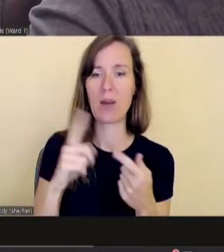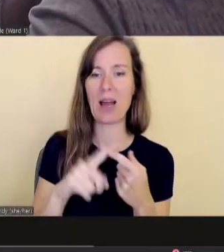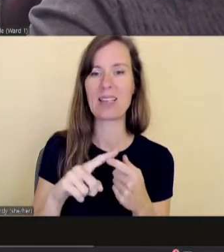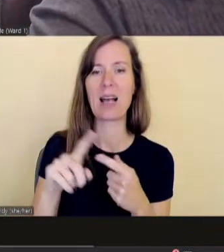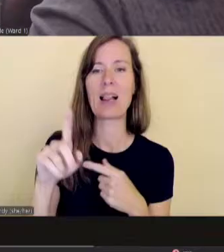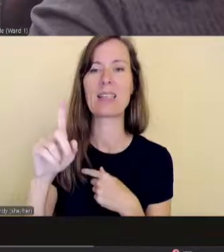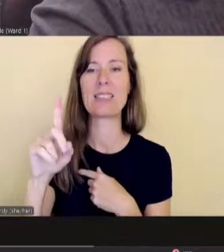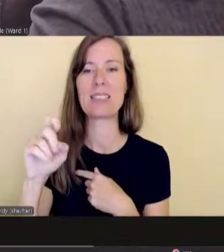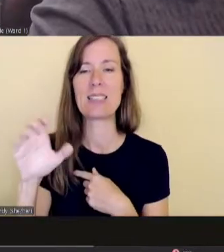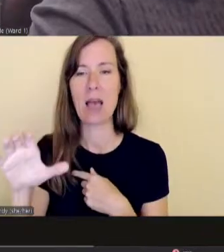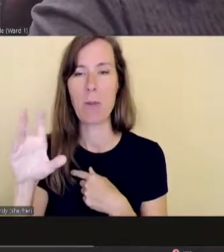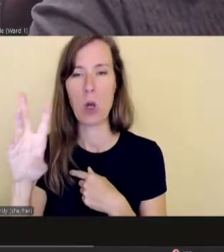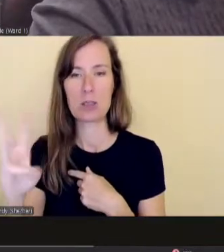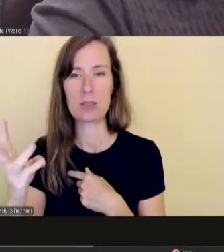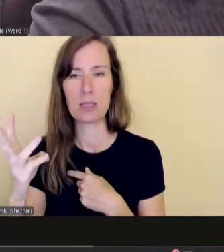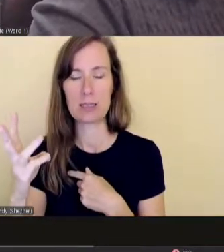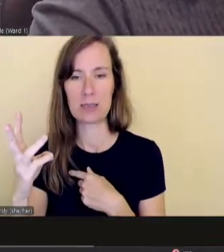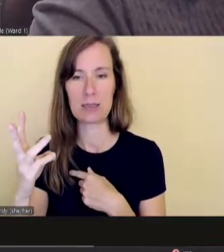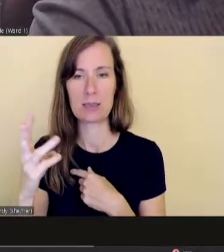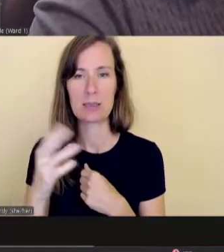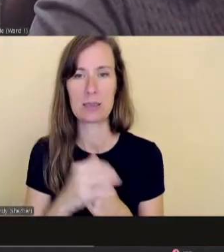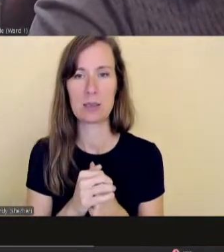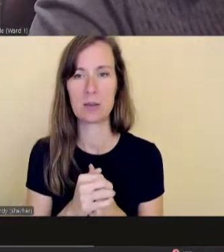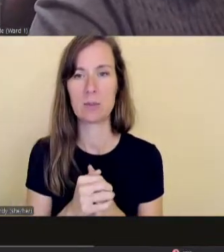6th. Okay?